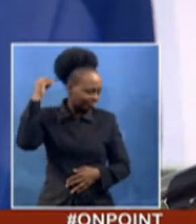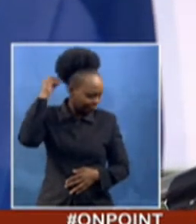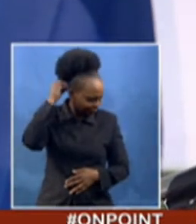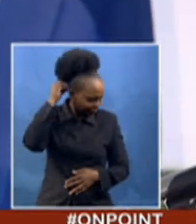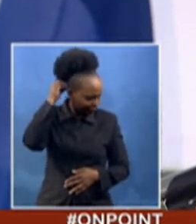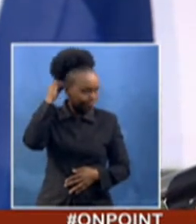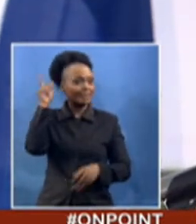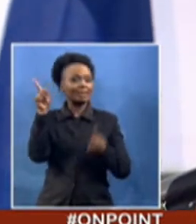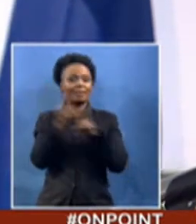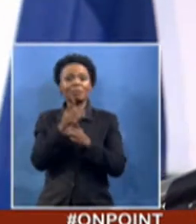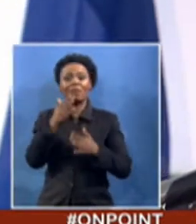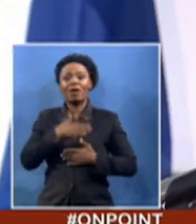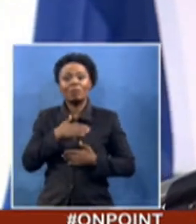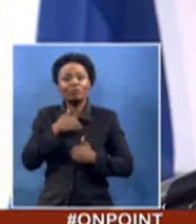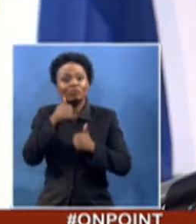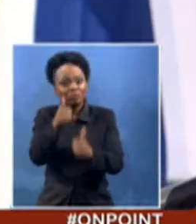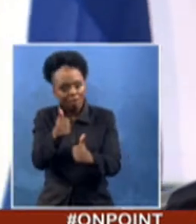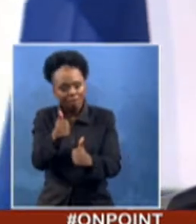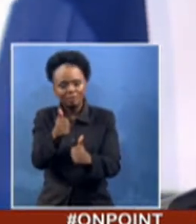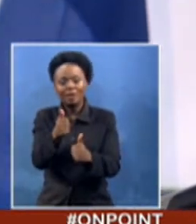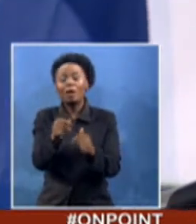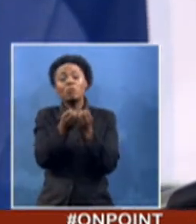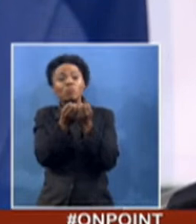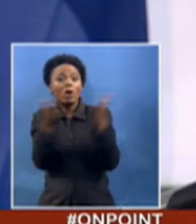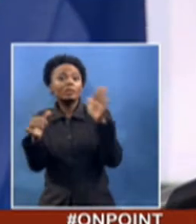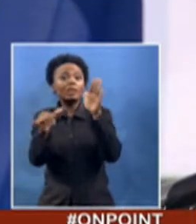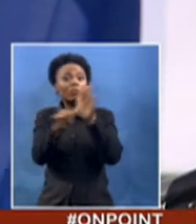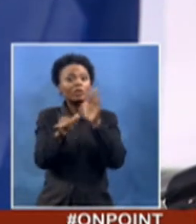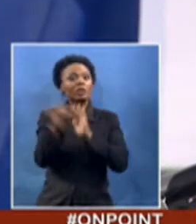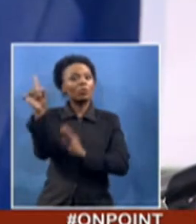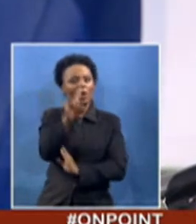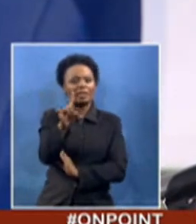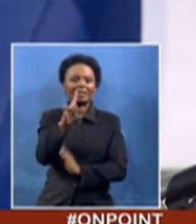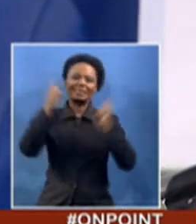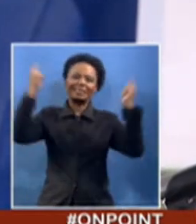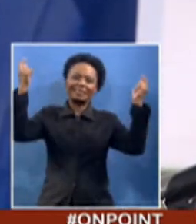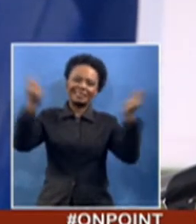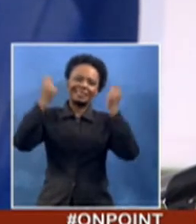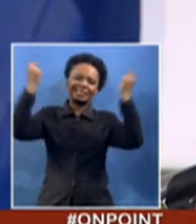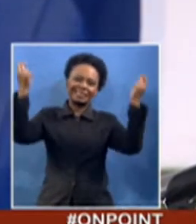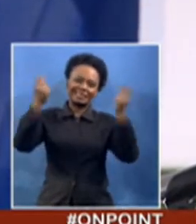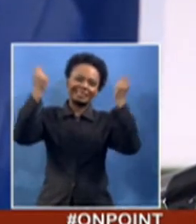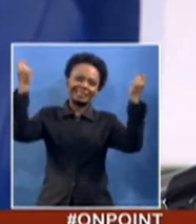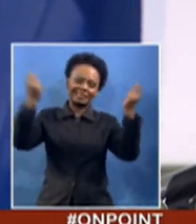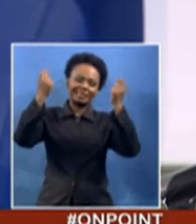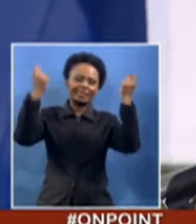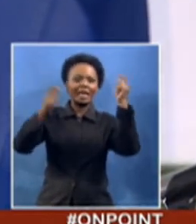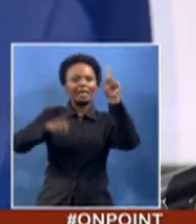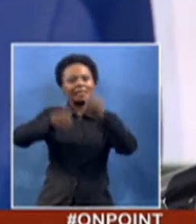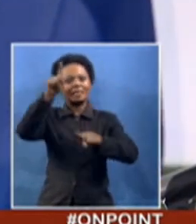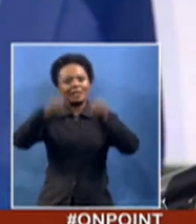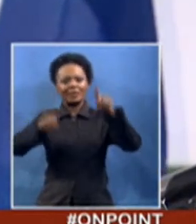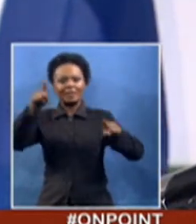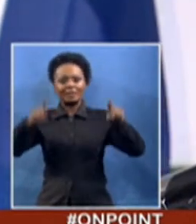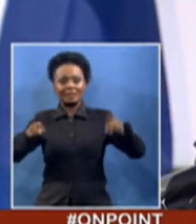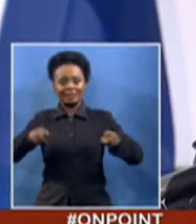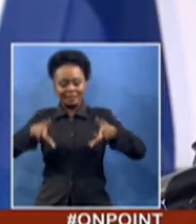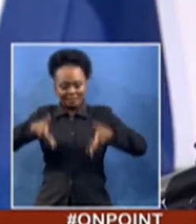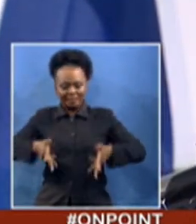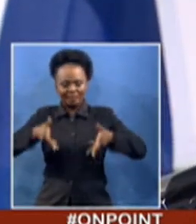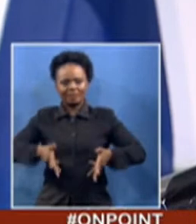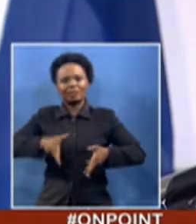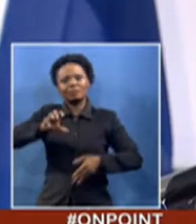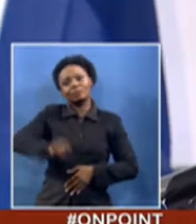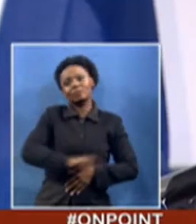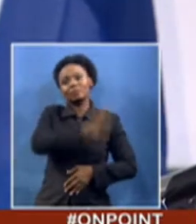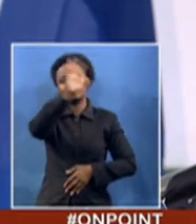appreciate, and more importantly, let us celebrate the diversity of this country, for it